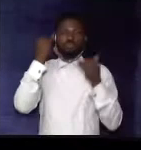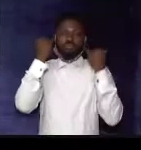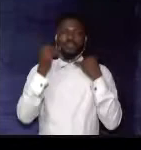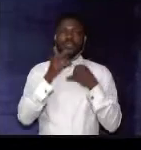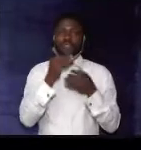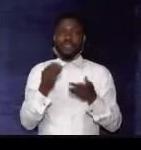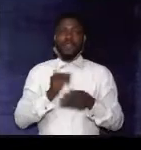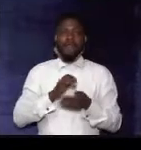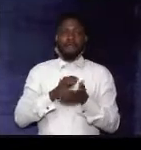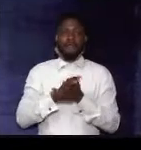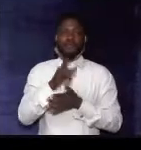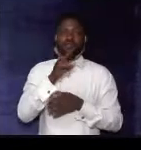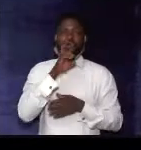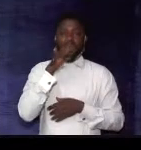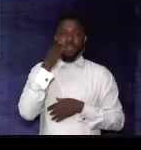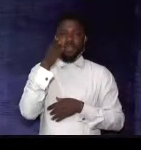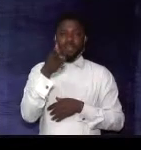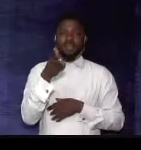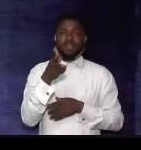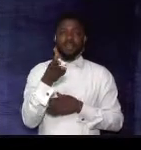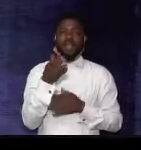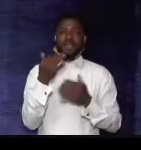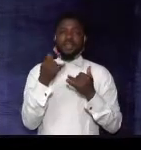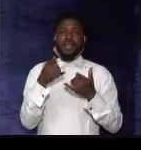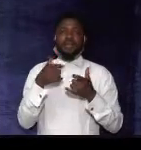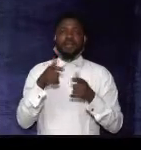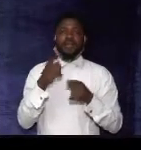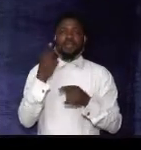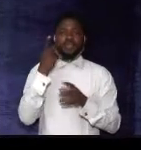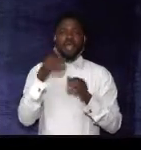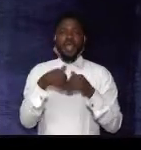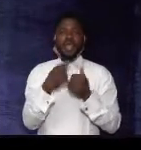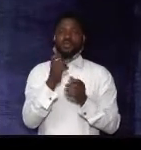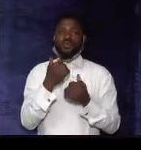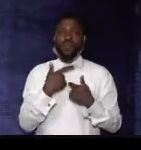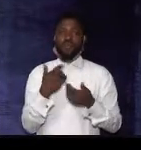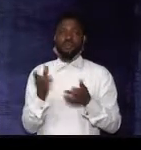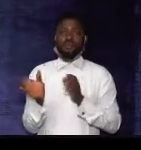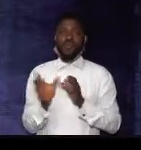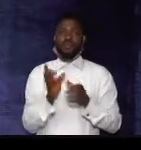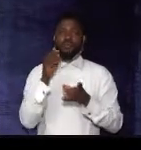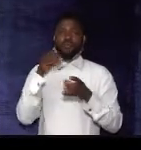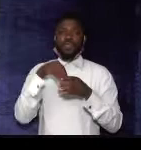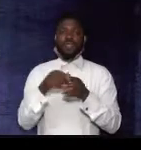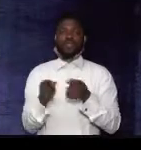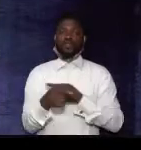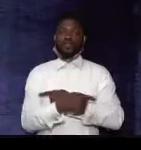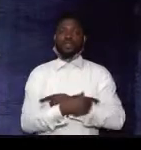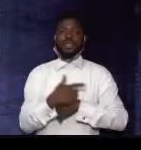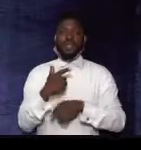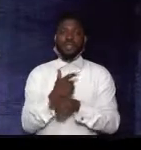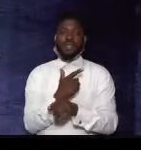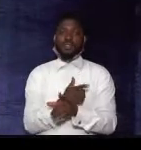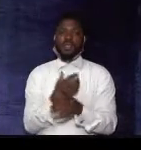Uncle Popo is here. I believe you are also there. Now let's see how you have performed in